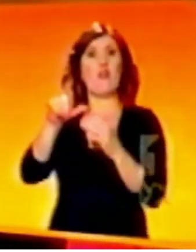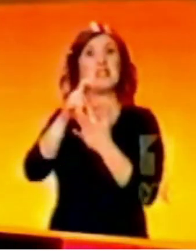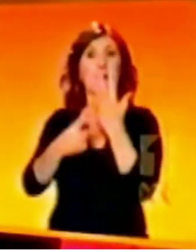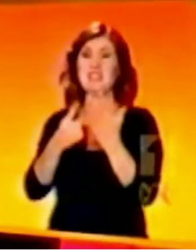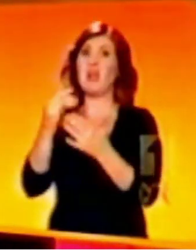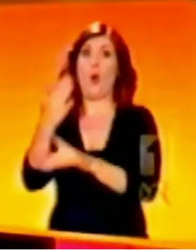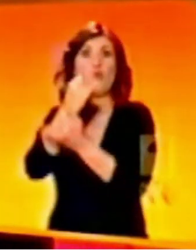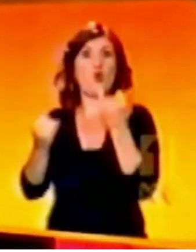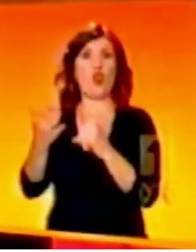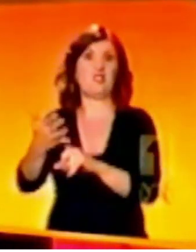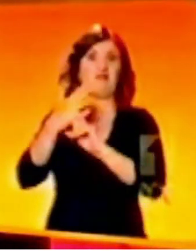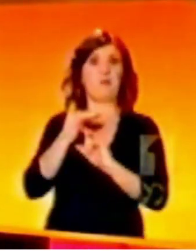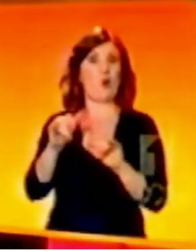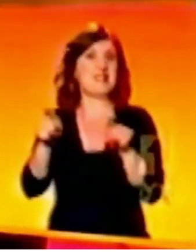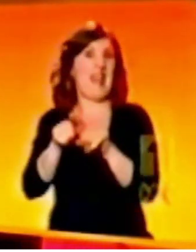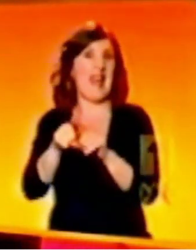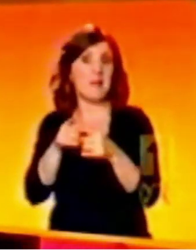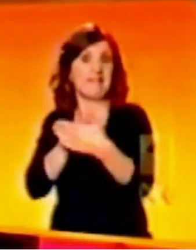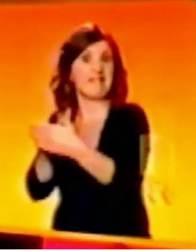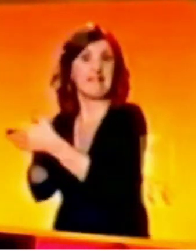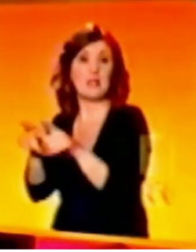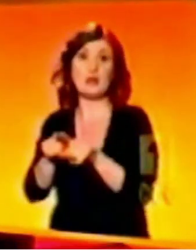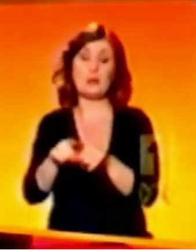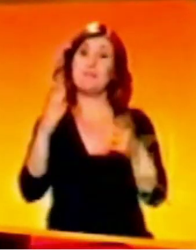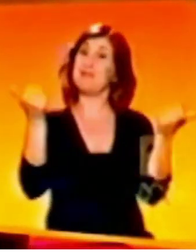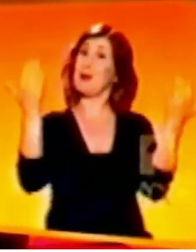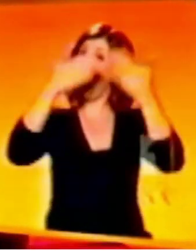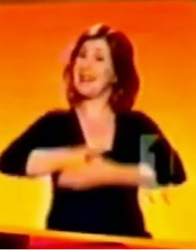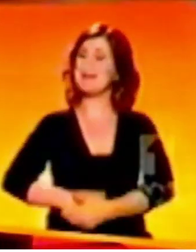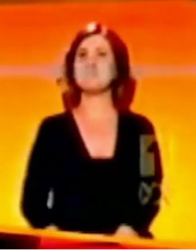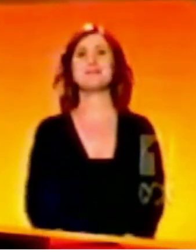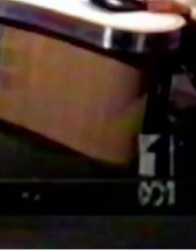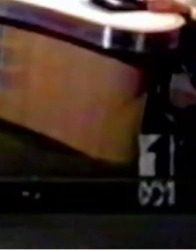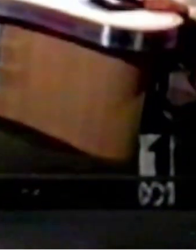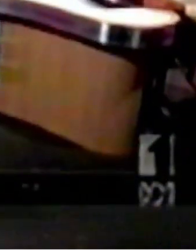handicapping as the physical limitations that flow from actual impairment." Good night.